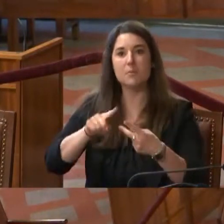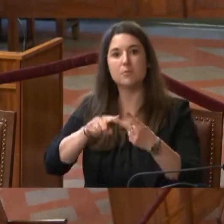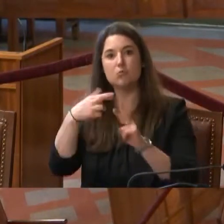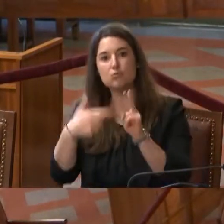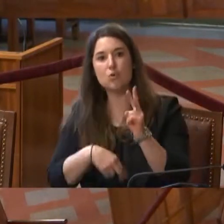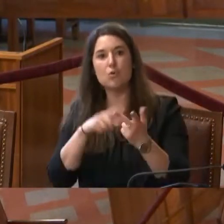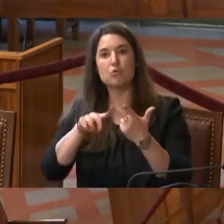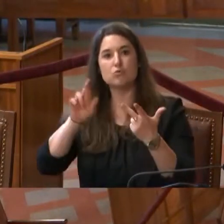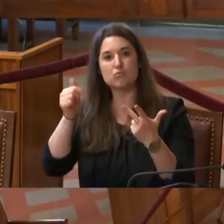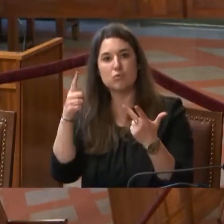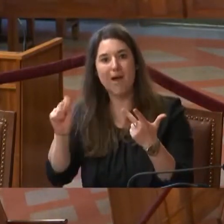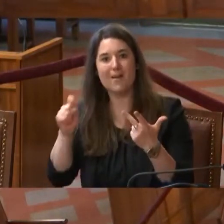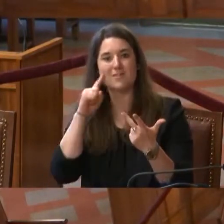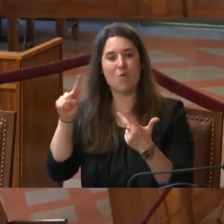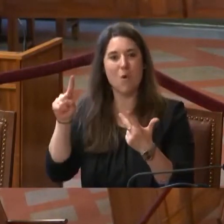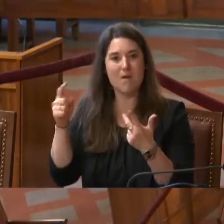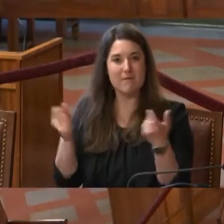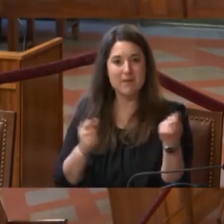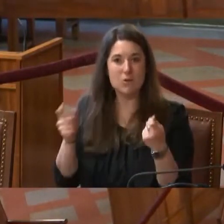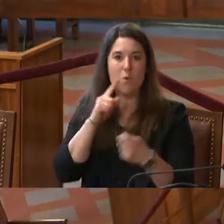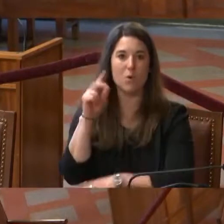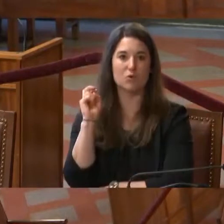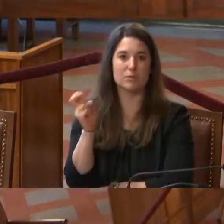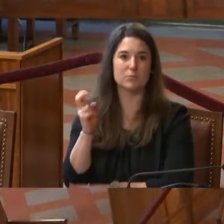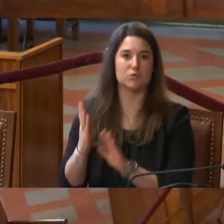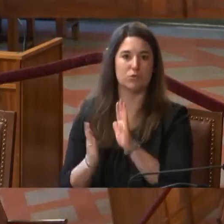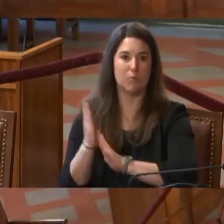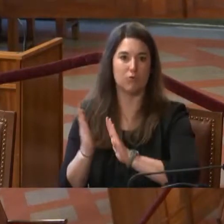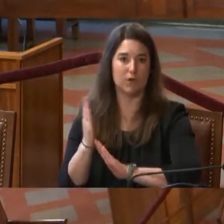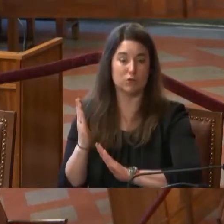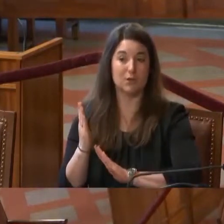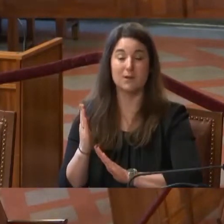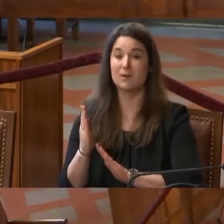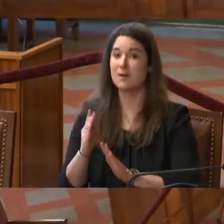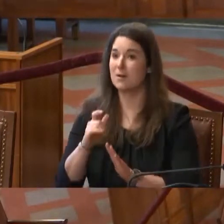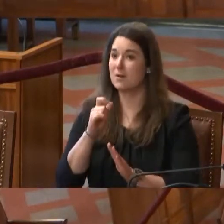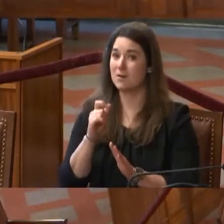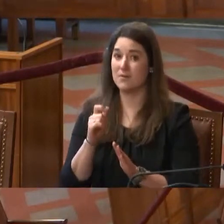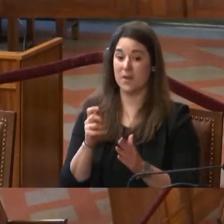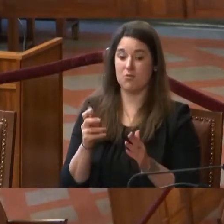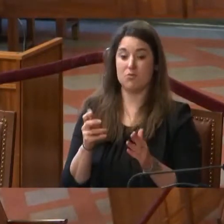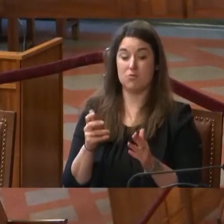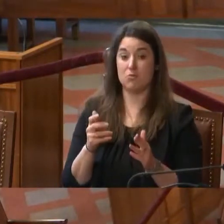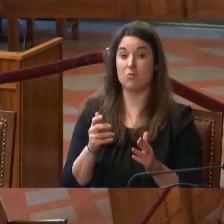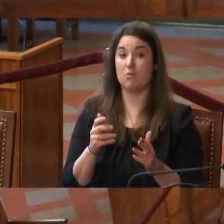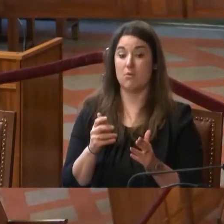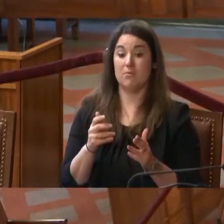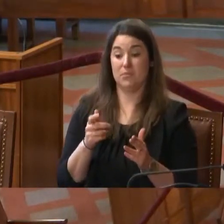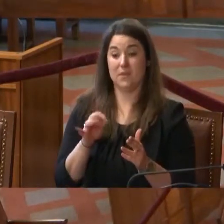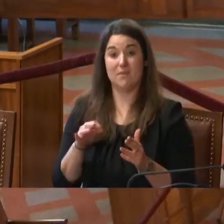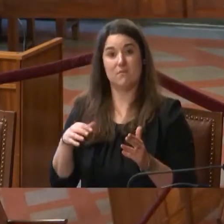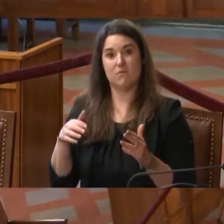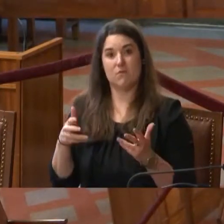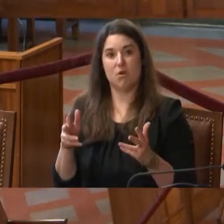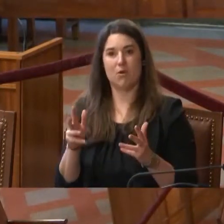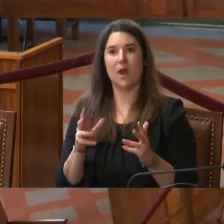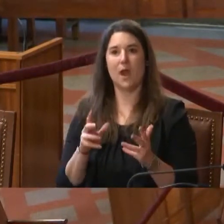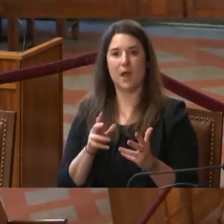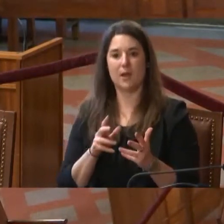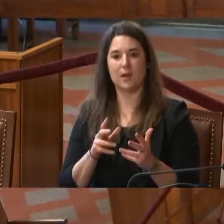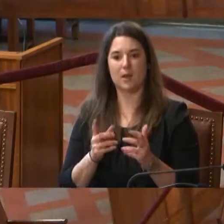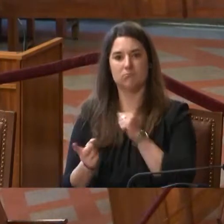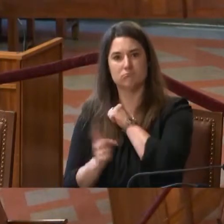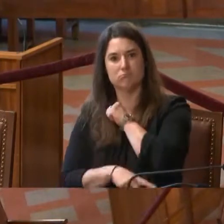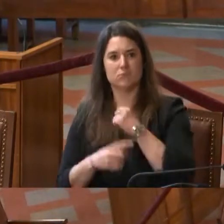regulations related to vehicle or transportation operations not already underway or otherwise sanctioned by